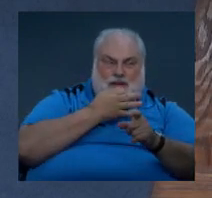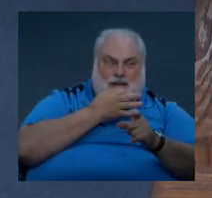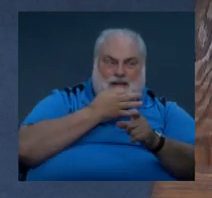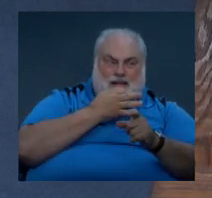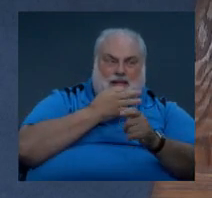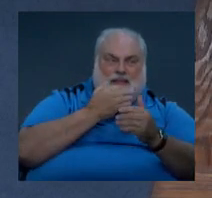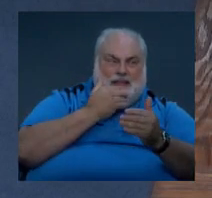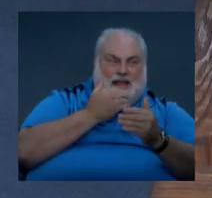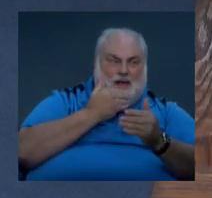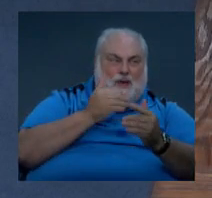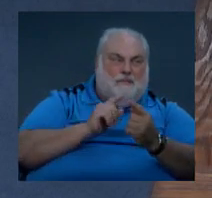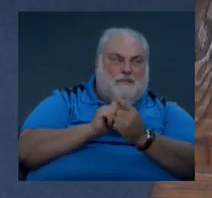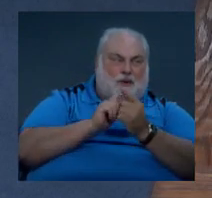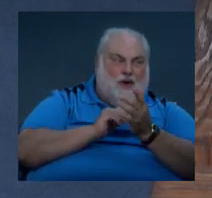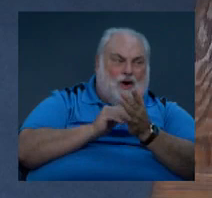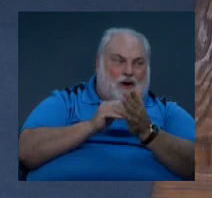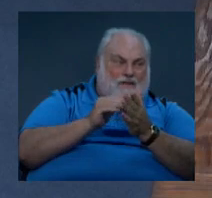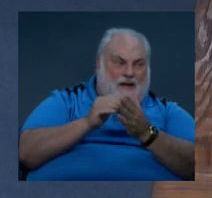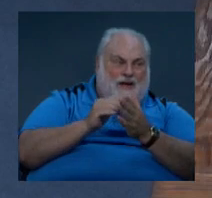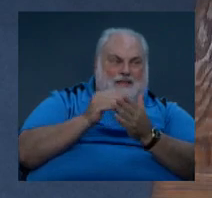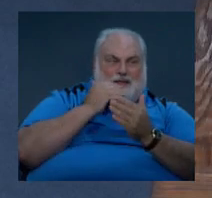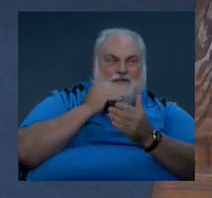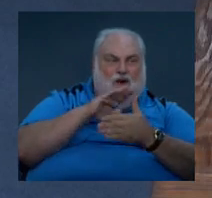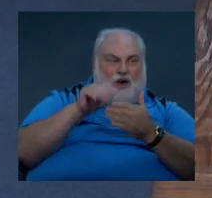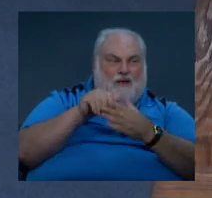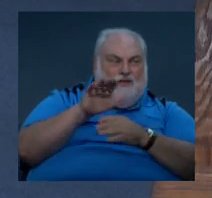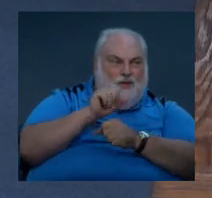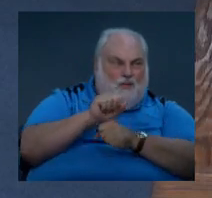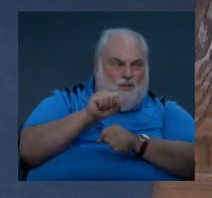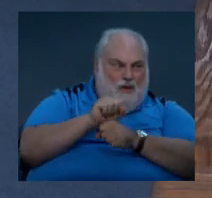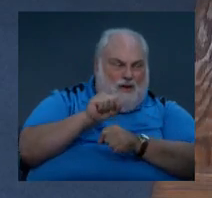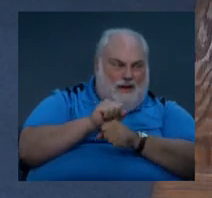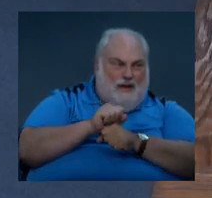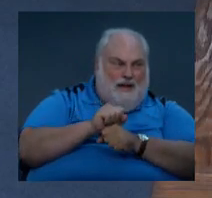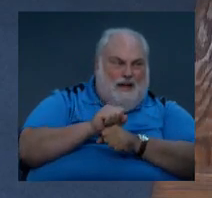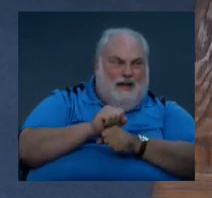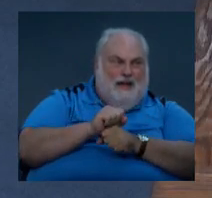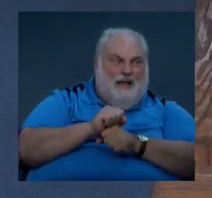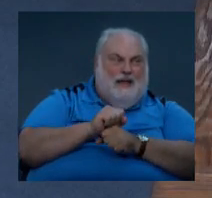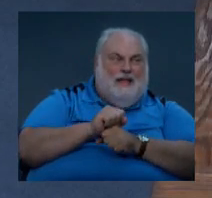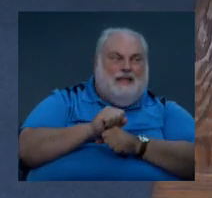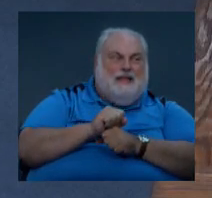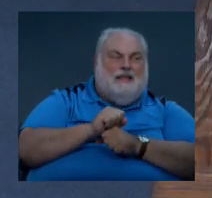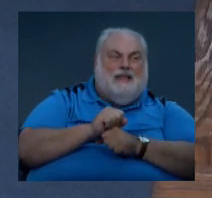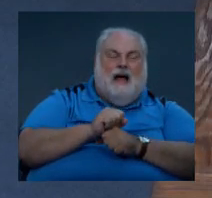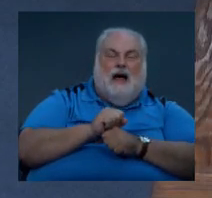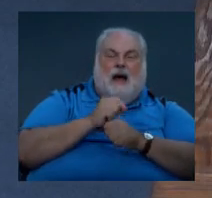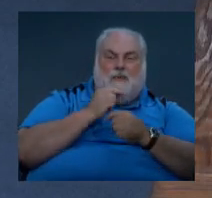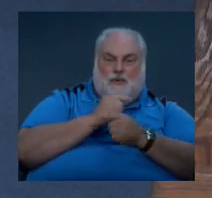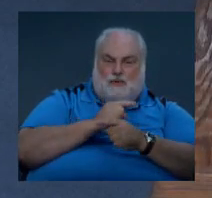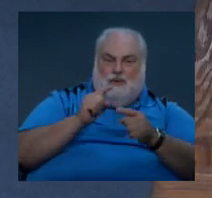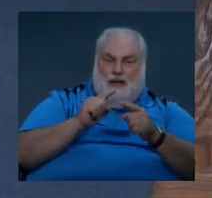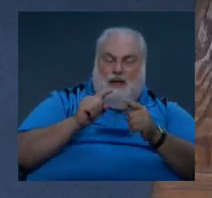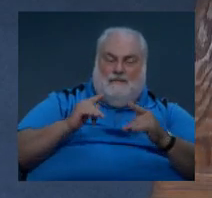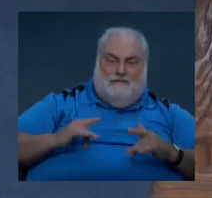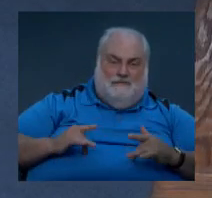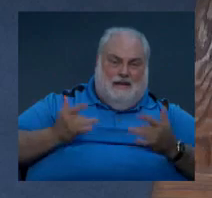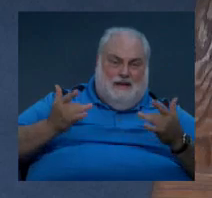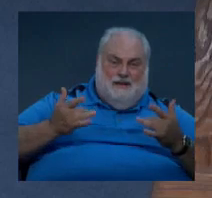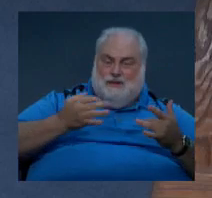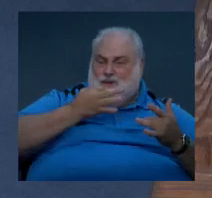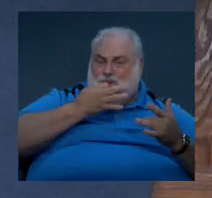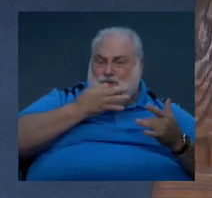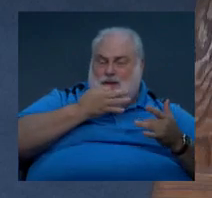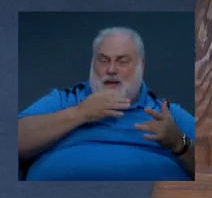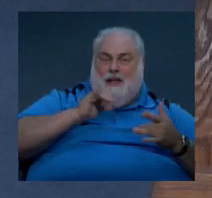again, we do meet often. Very grateful for what you've been doing with the Opportunity Zones. I think there will be an Opportunity Zone event here pretty soon, and definitely